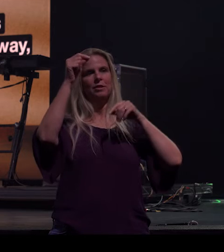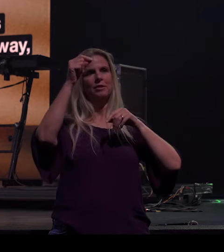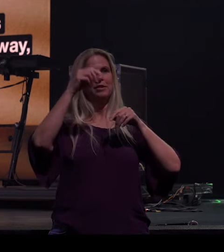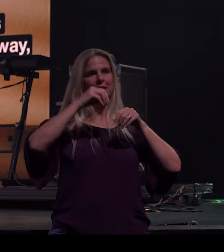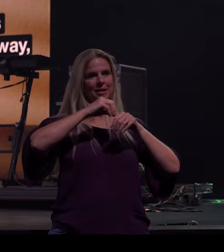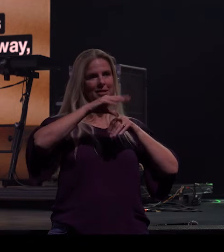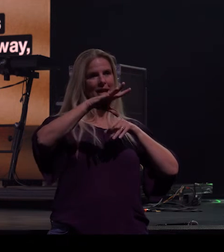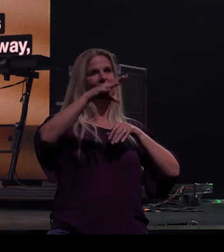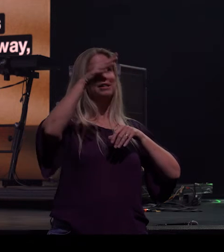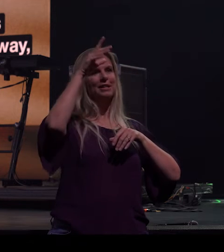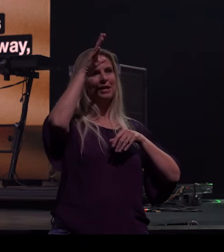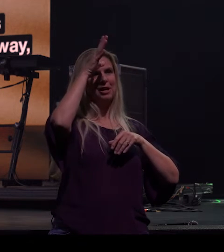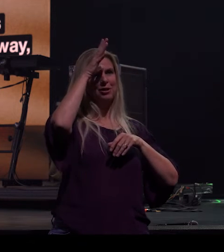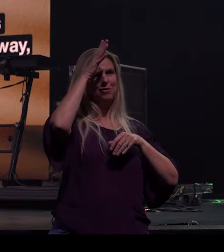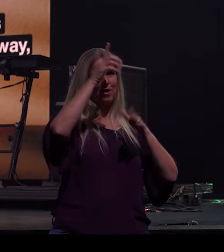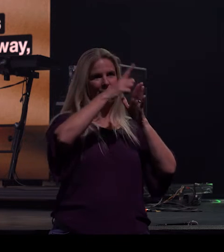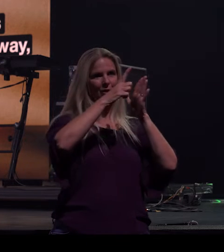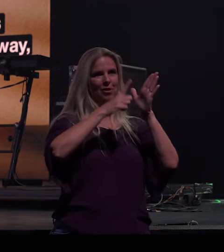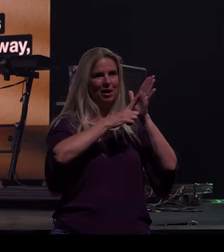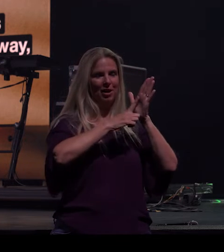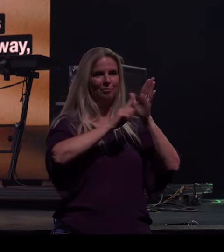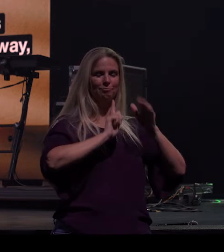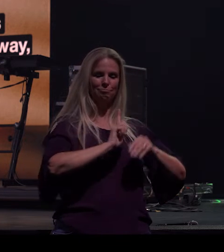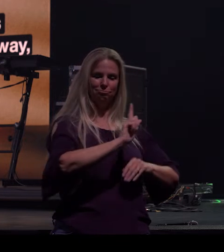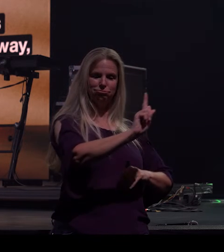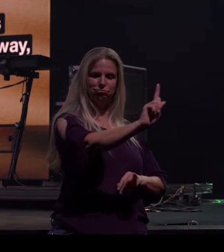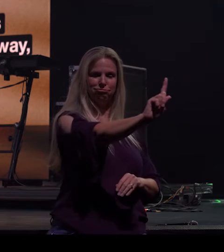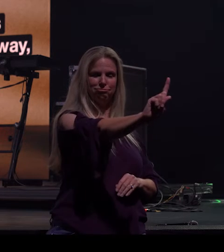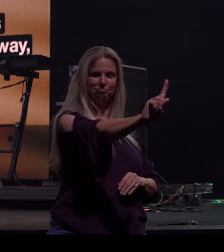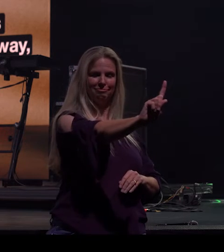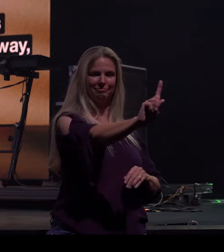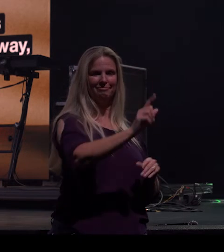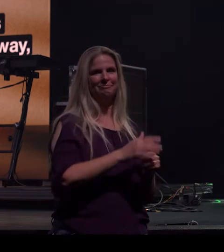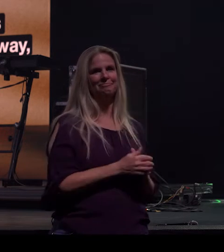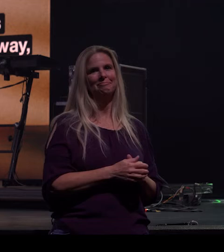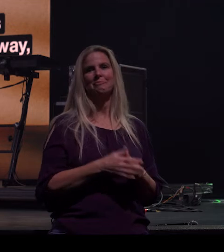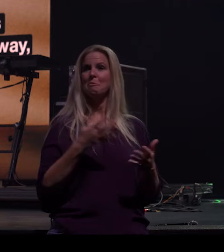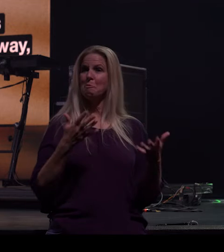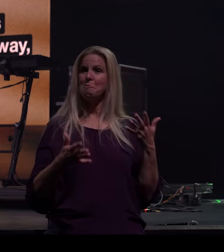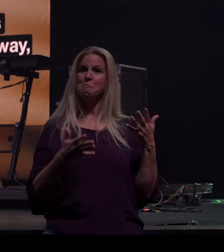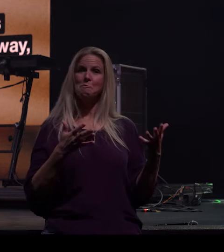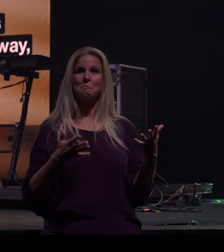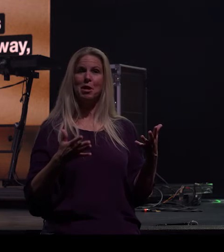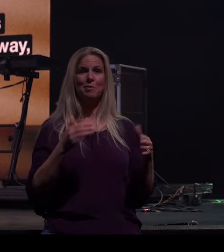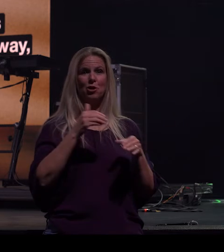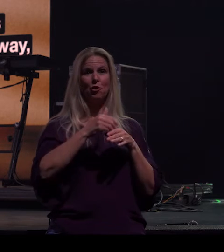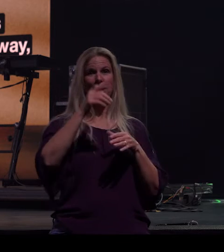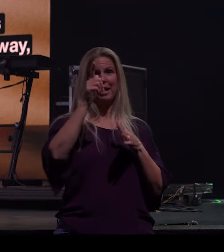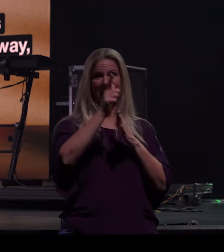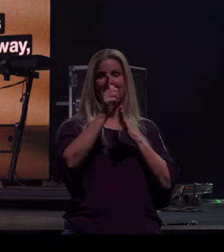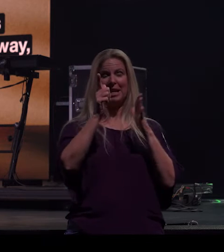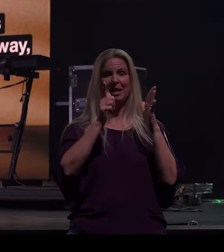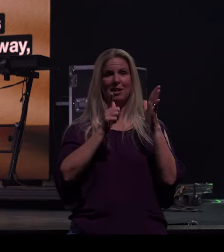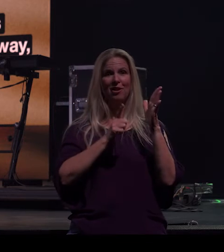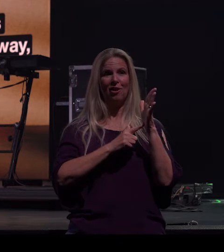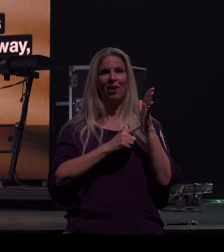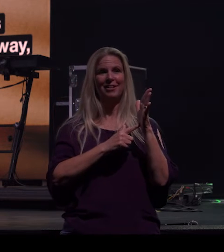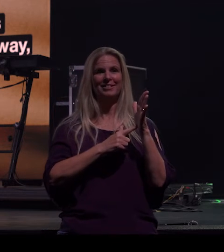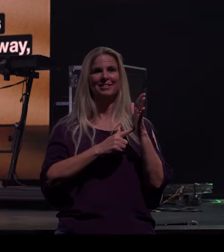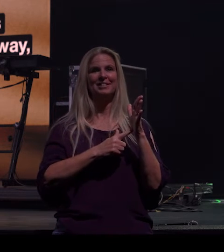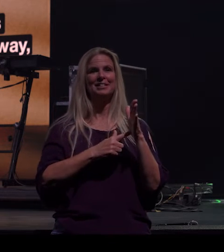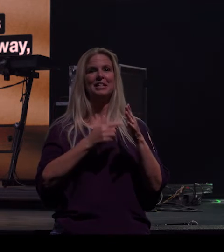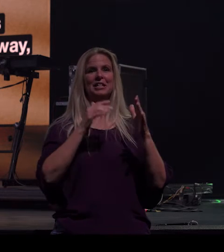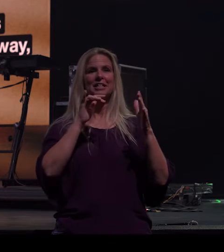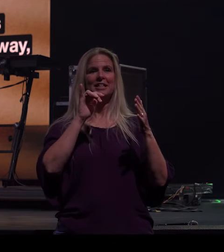way. Is that good? Hey, sometimes in-laws might overstay their welcome and you're like, okay, now it's time. Okay, now it's time, let's